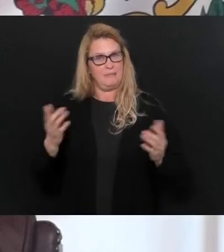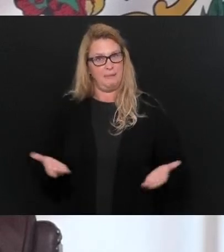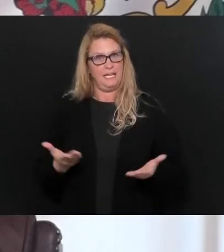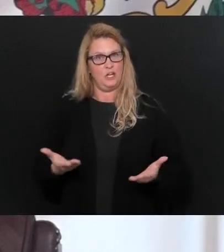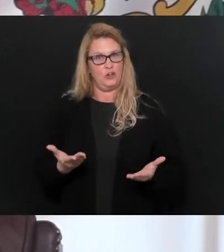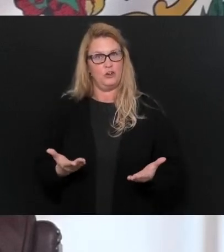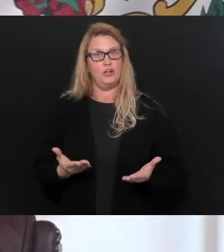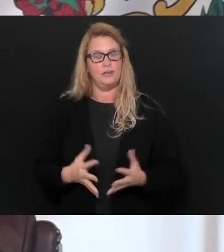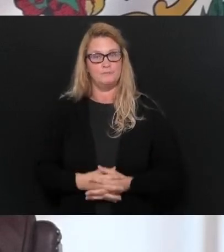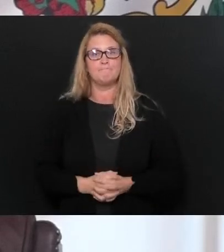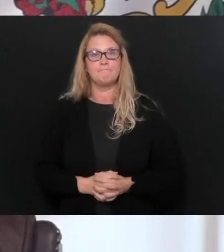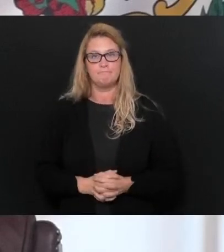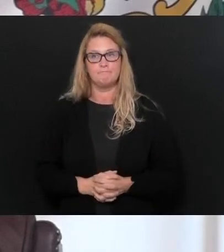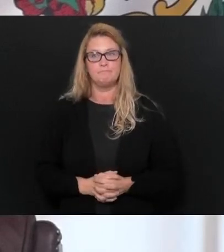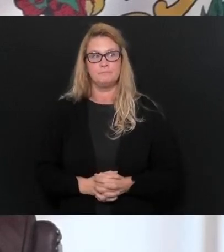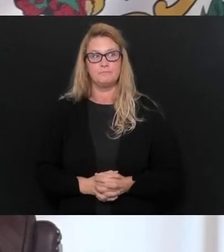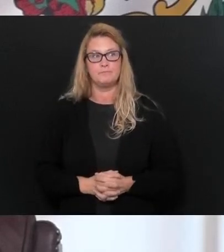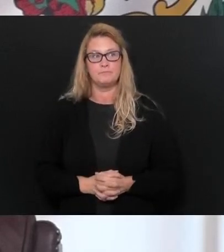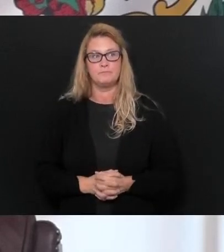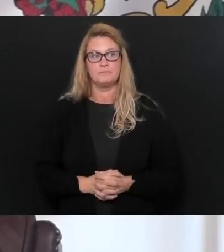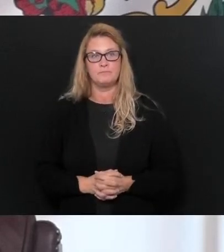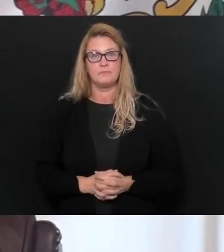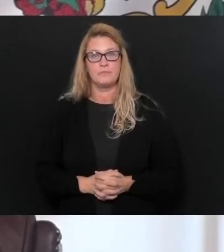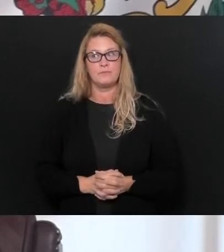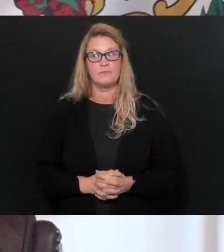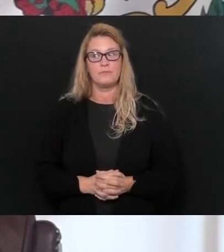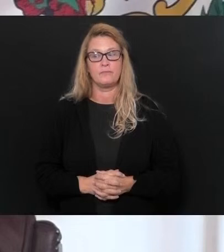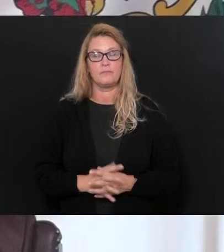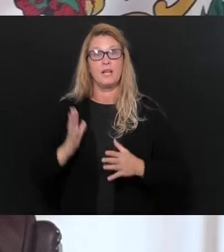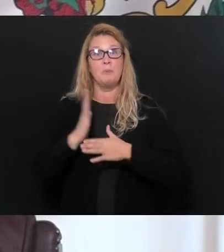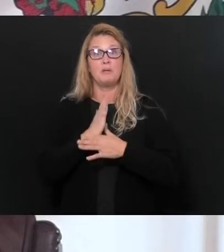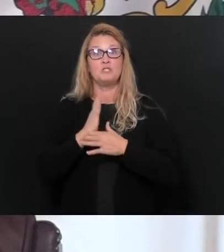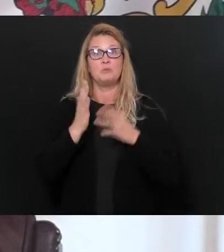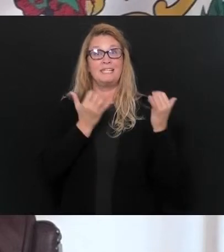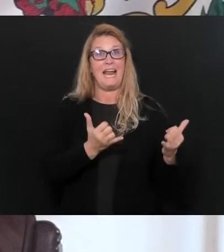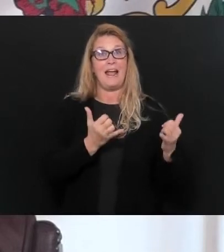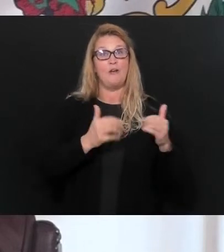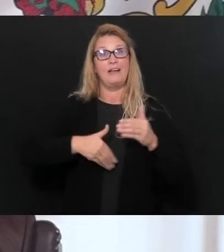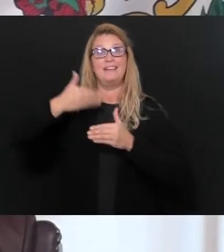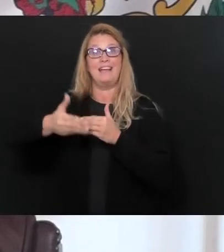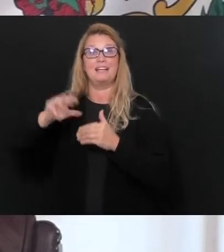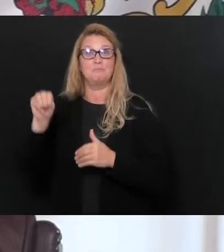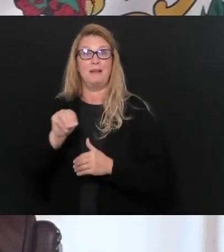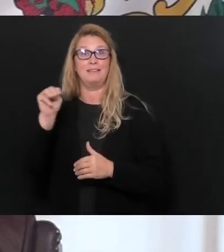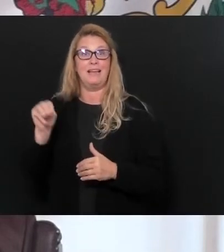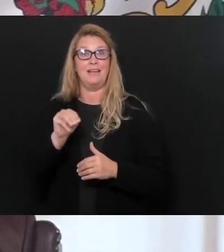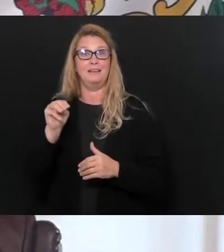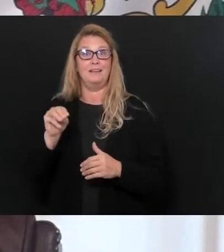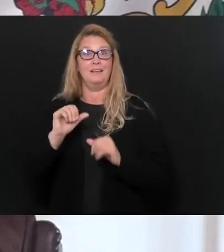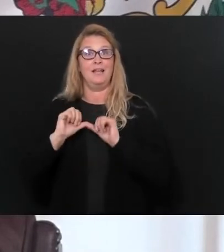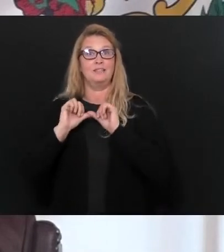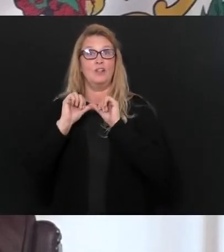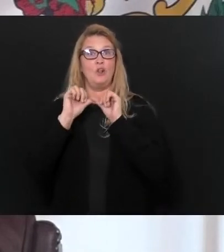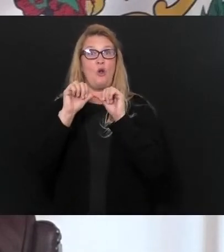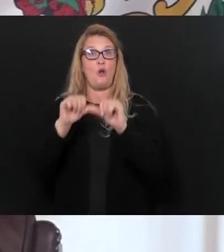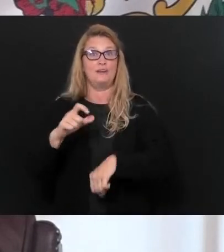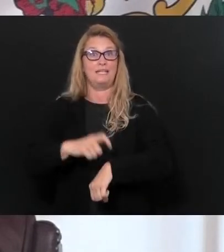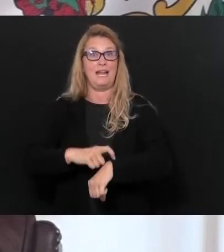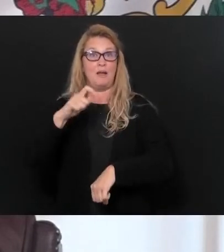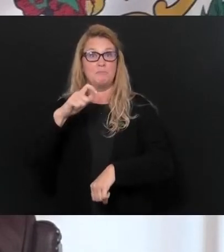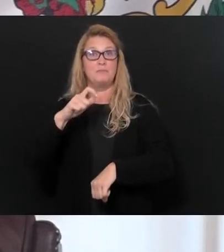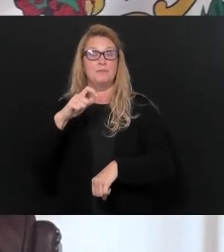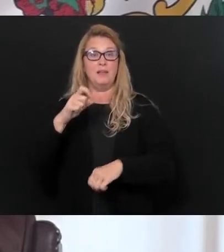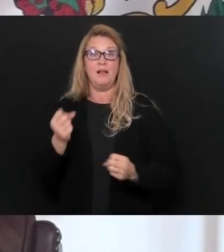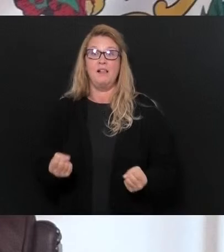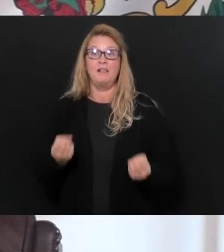And, you know, because between now and next Monday is a long, long time. And a lot of you are probably going to